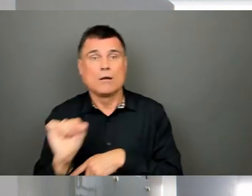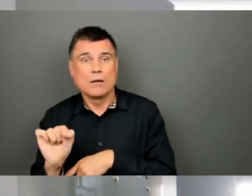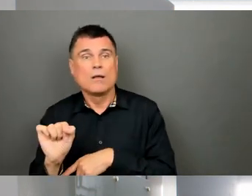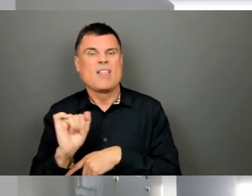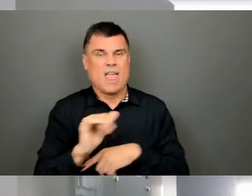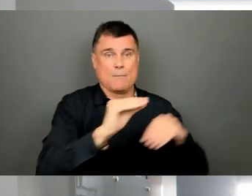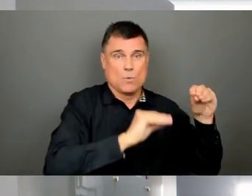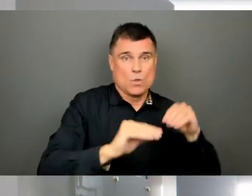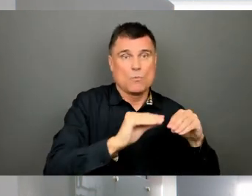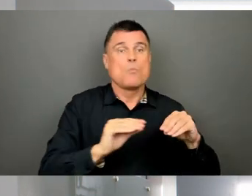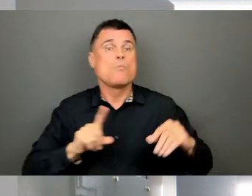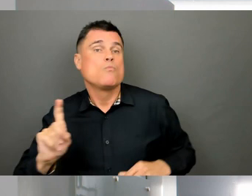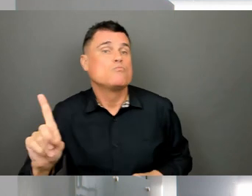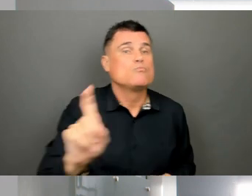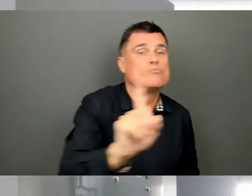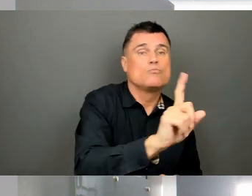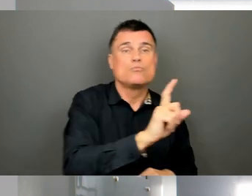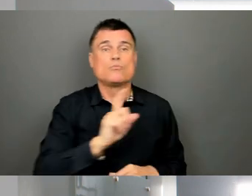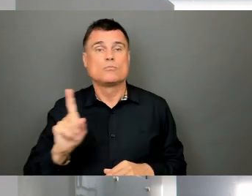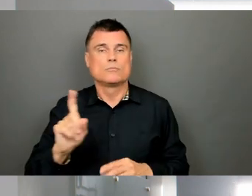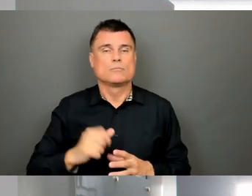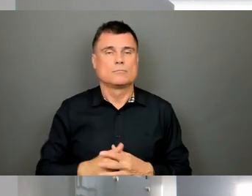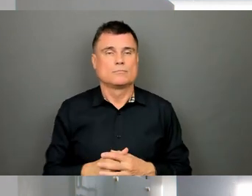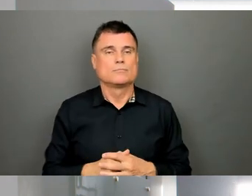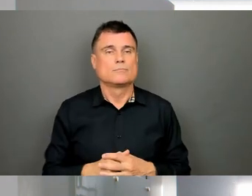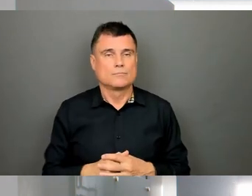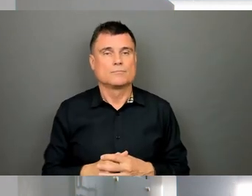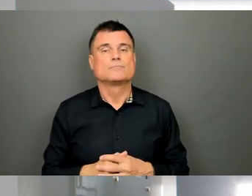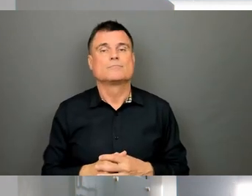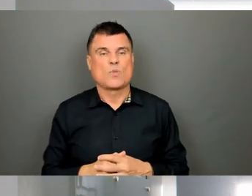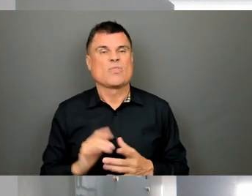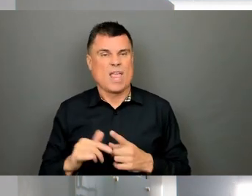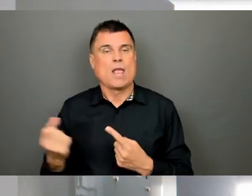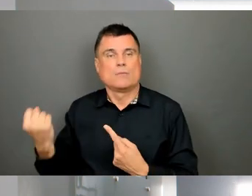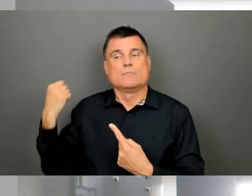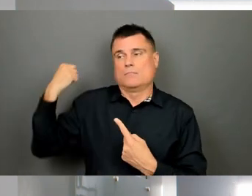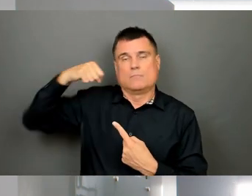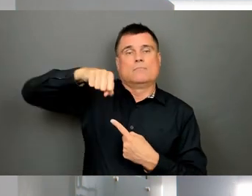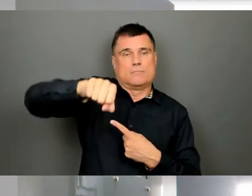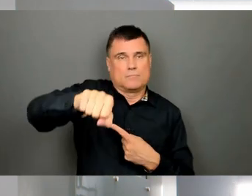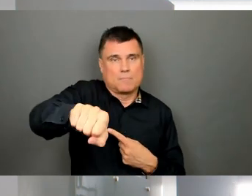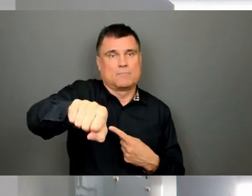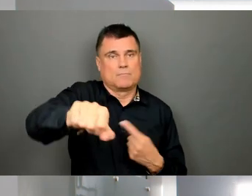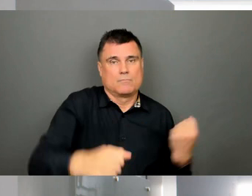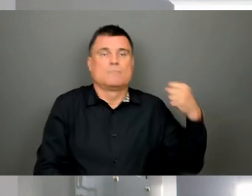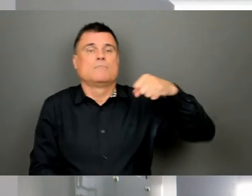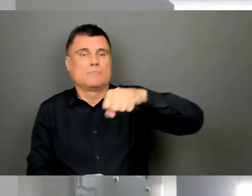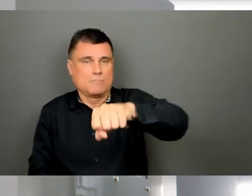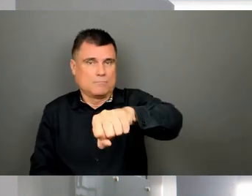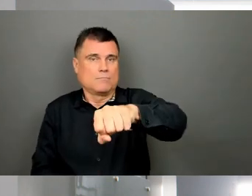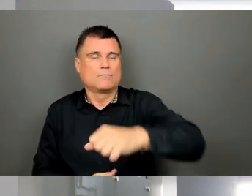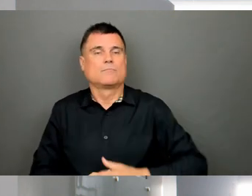So we're going to go into tempo. 5, 6, 7, 8. 1, 2,